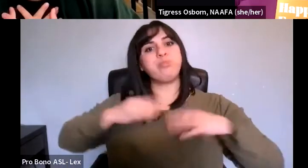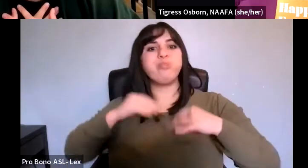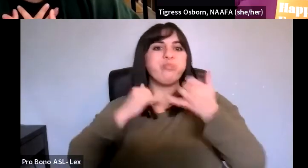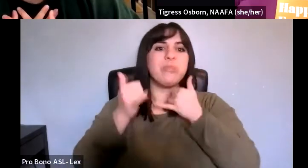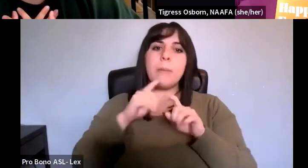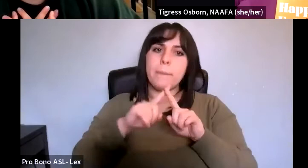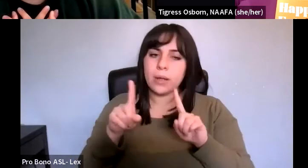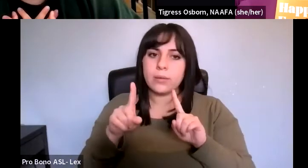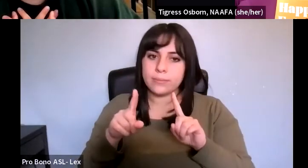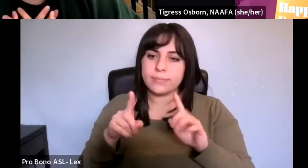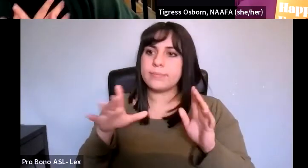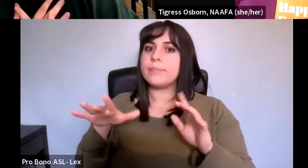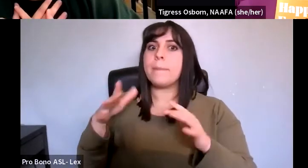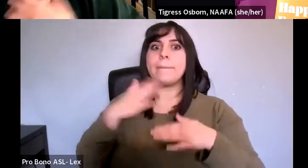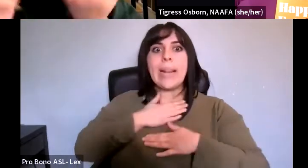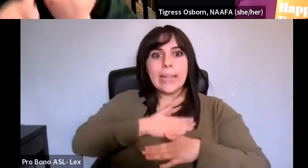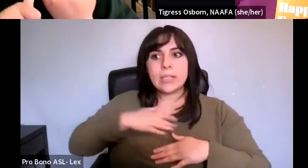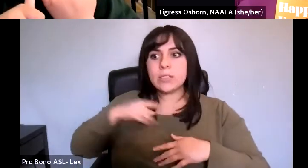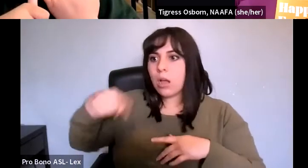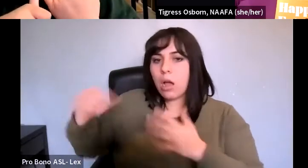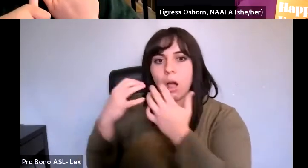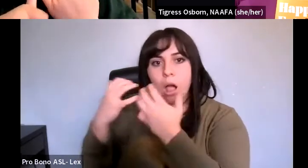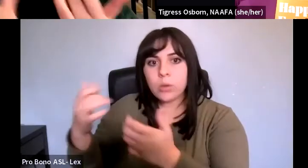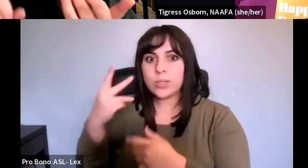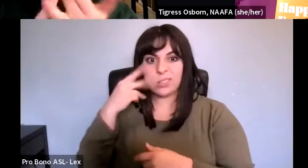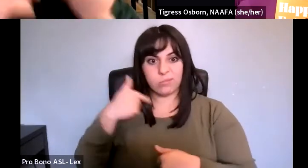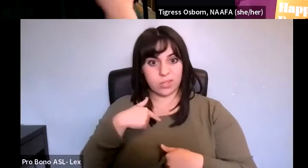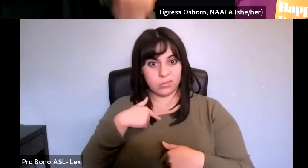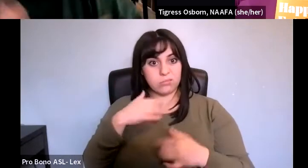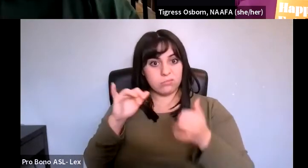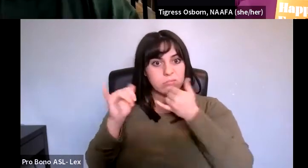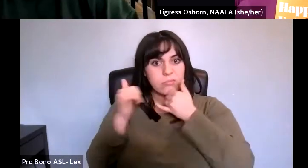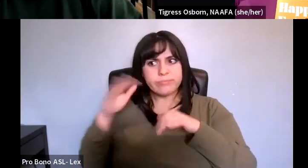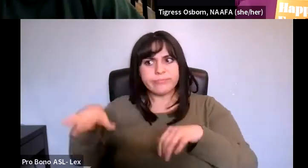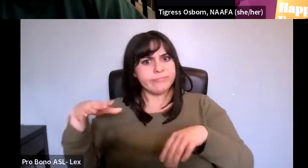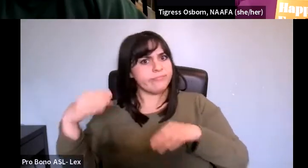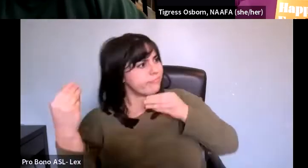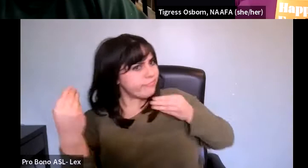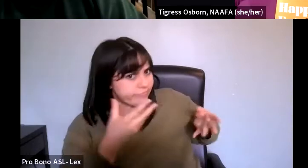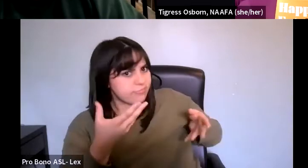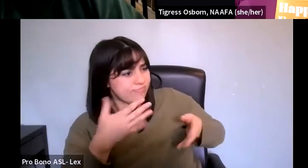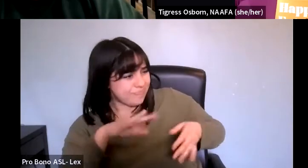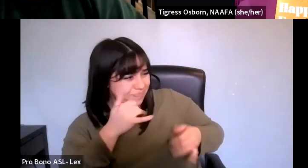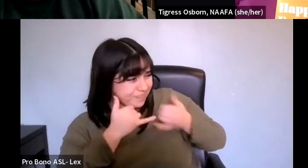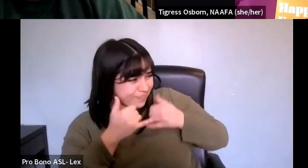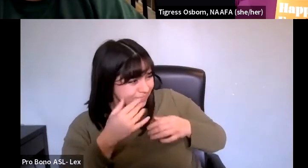am told when I fuck up, because I love learning and I just want to be a good person.